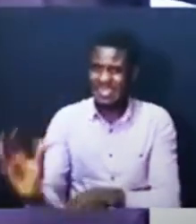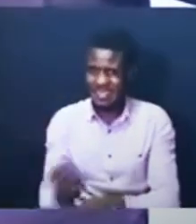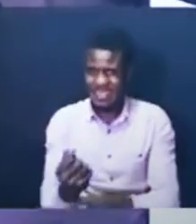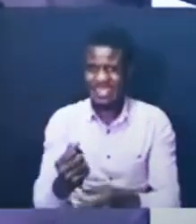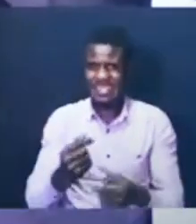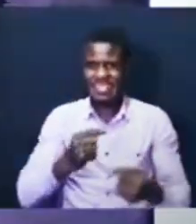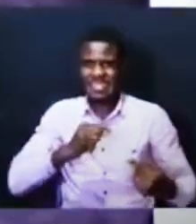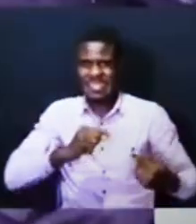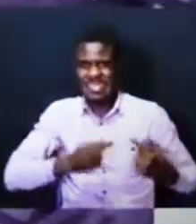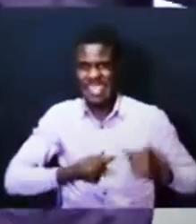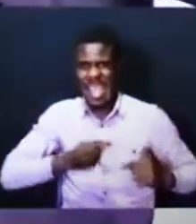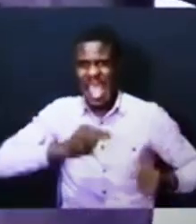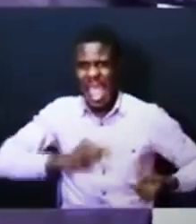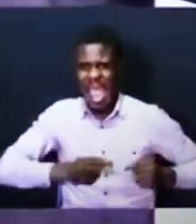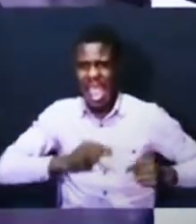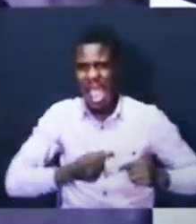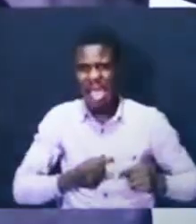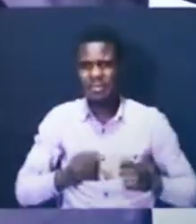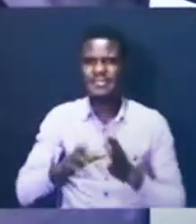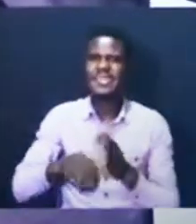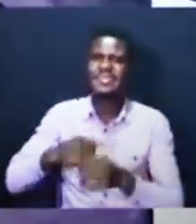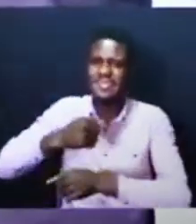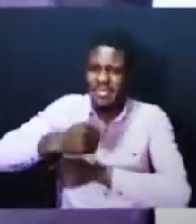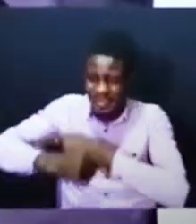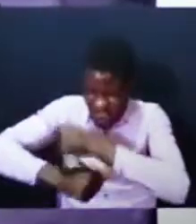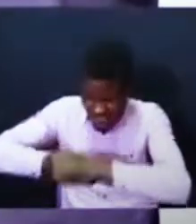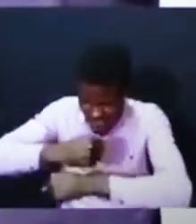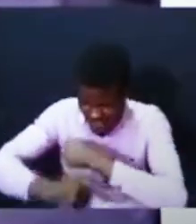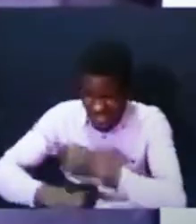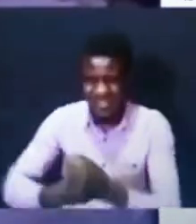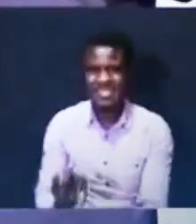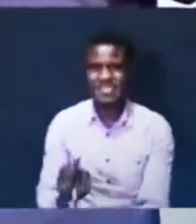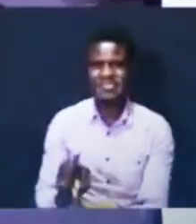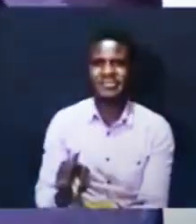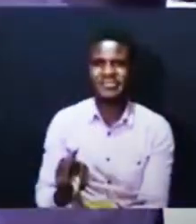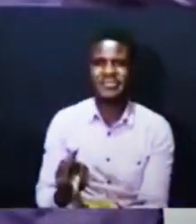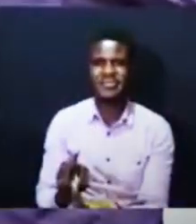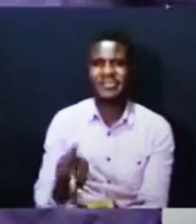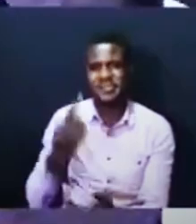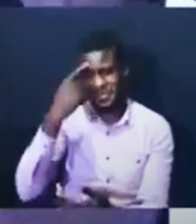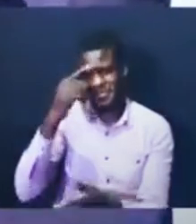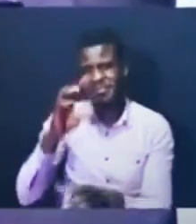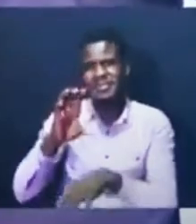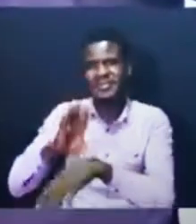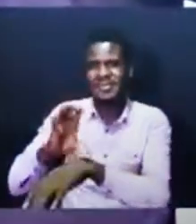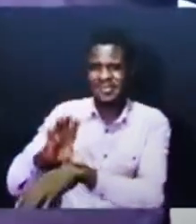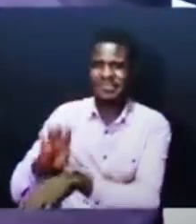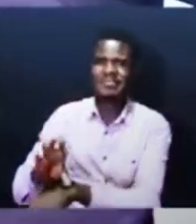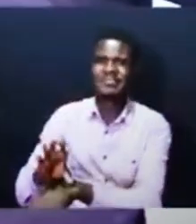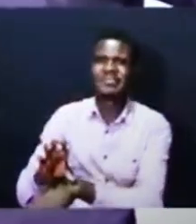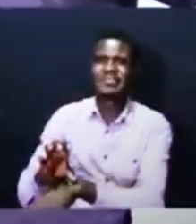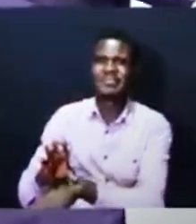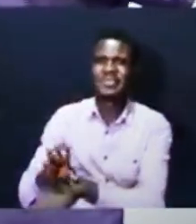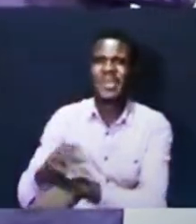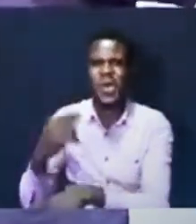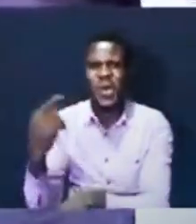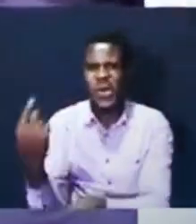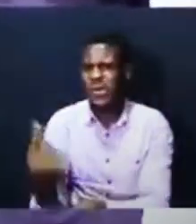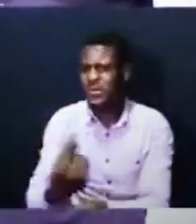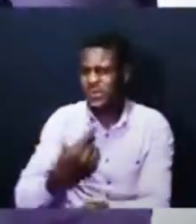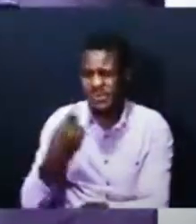no ono ankasa ejinamu edema no se ne be ya onma emia no asafo no enti. Now always